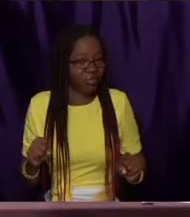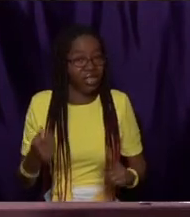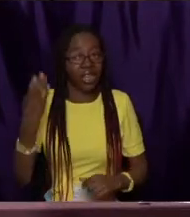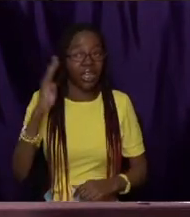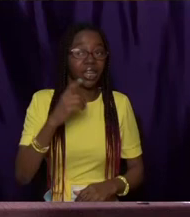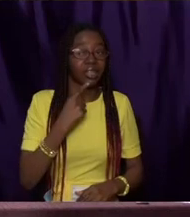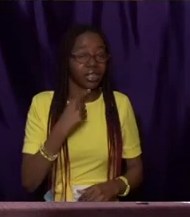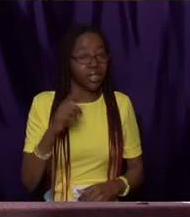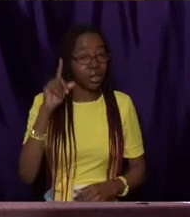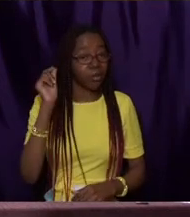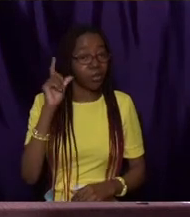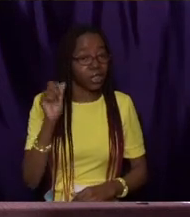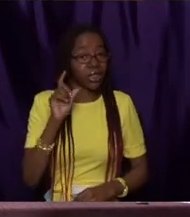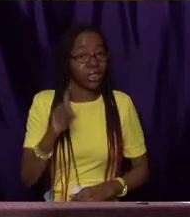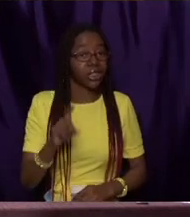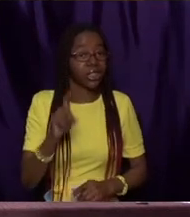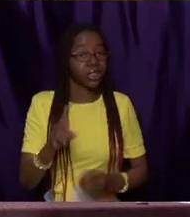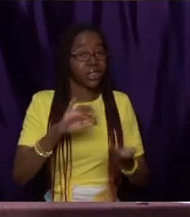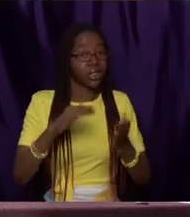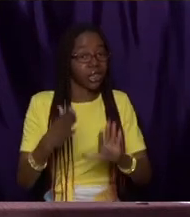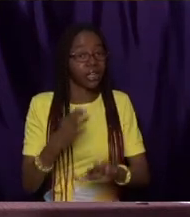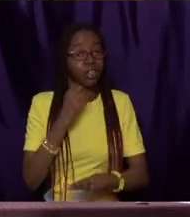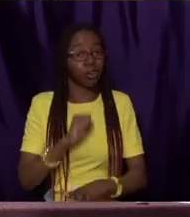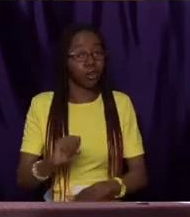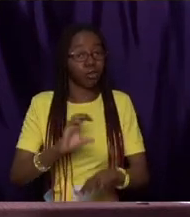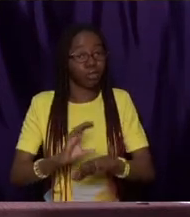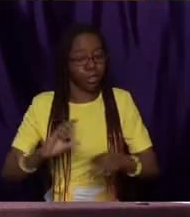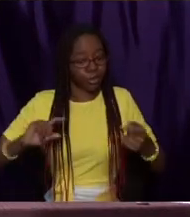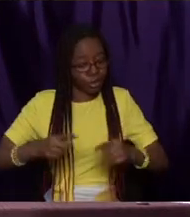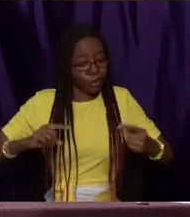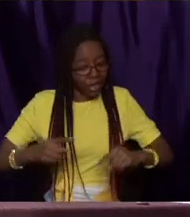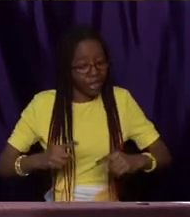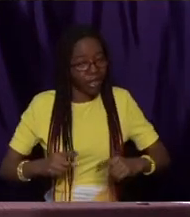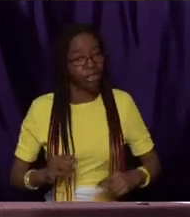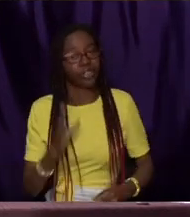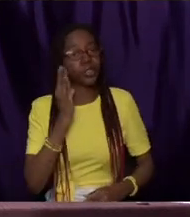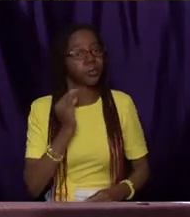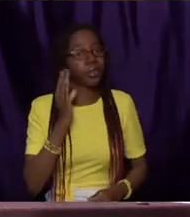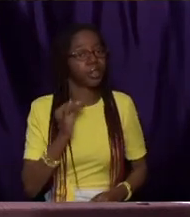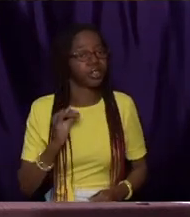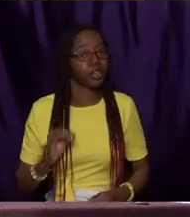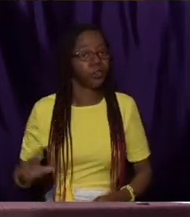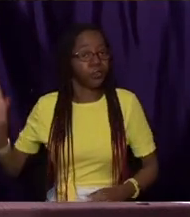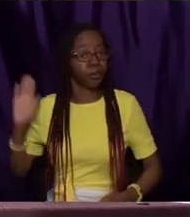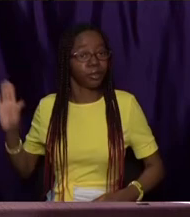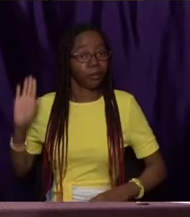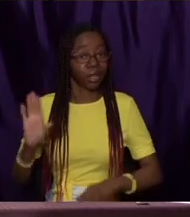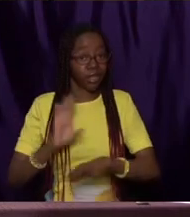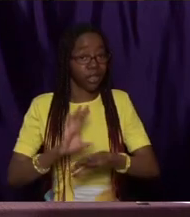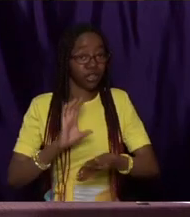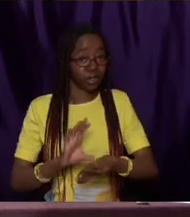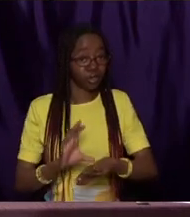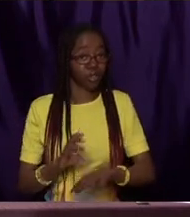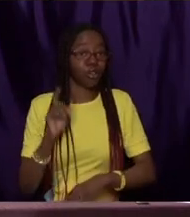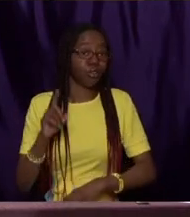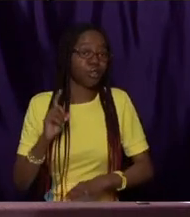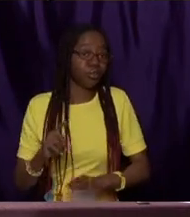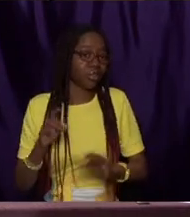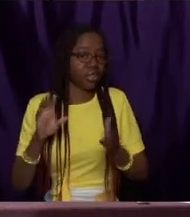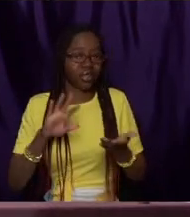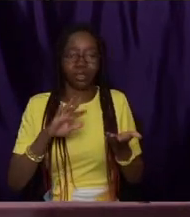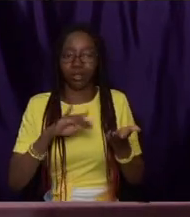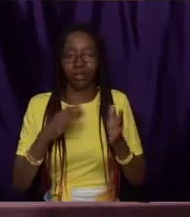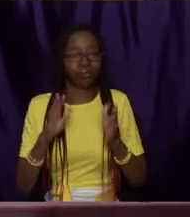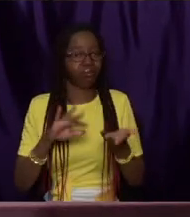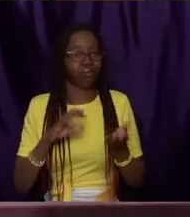God said, your Moses got to die. That old church hurt that you had from the other place, God said, you got to bury that